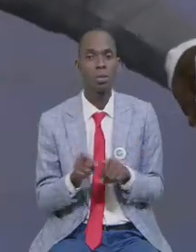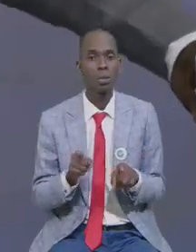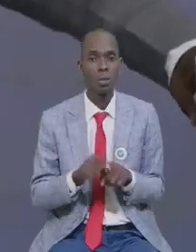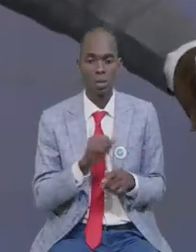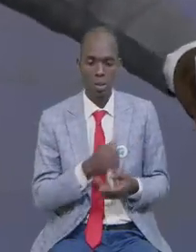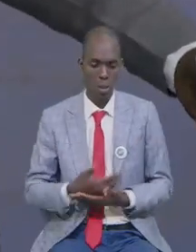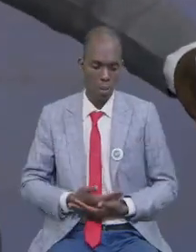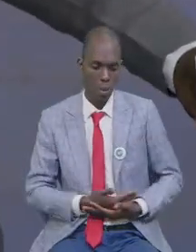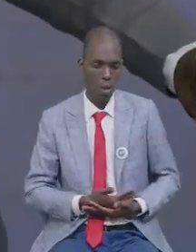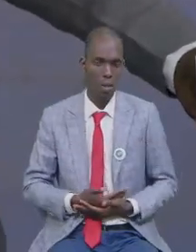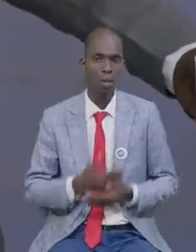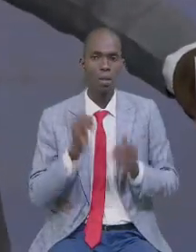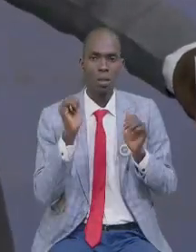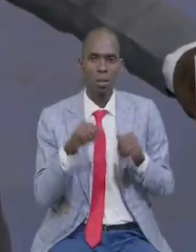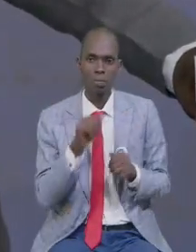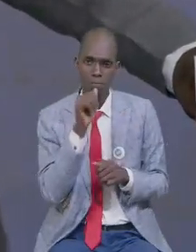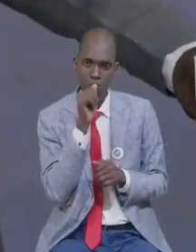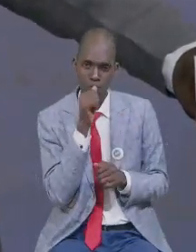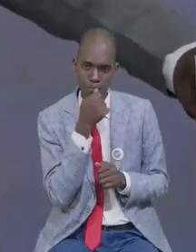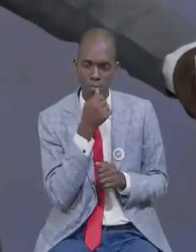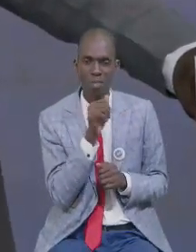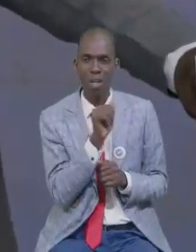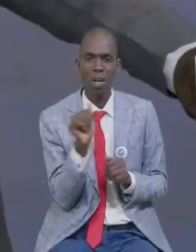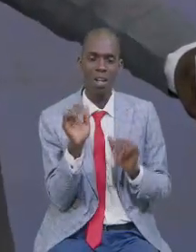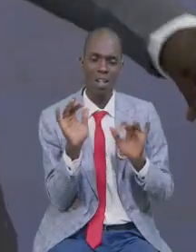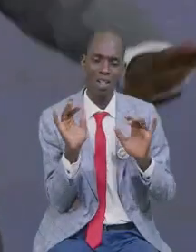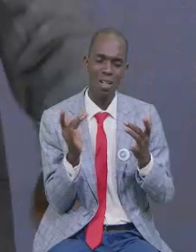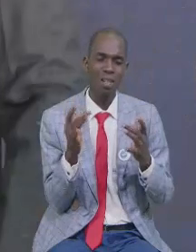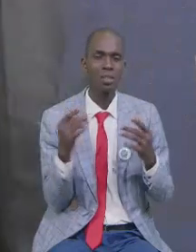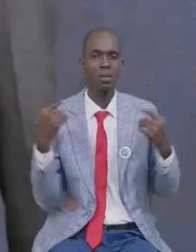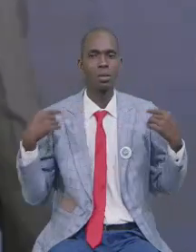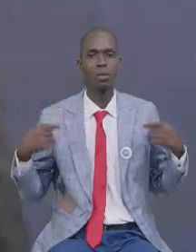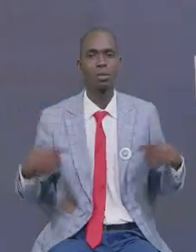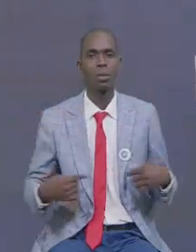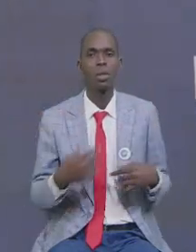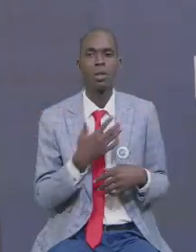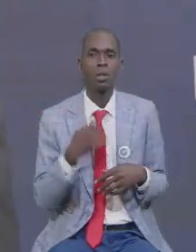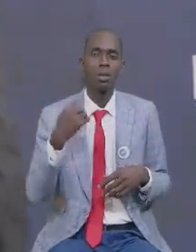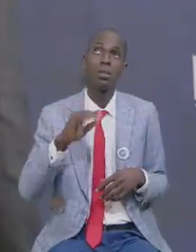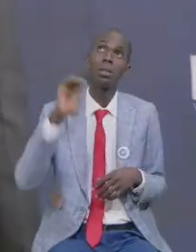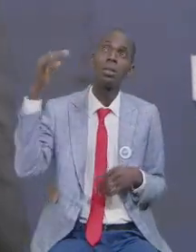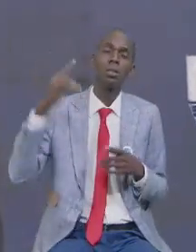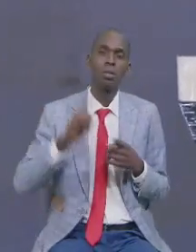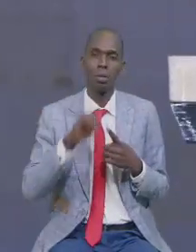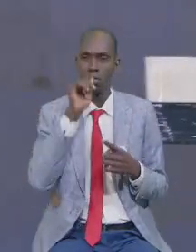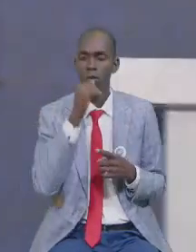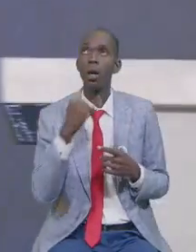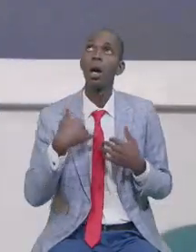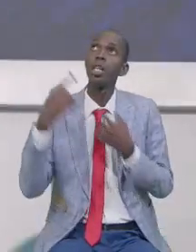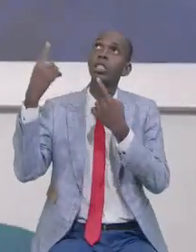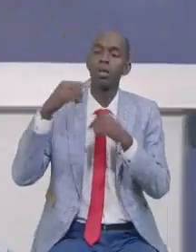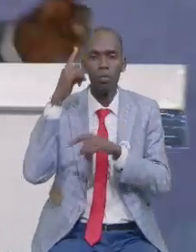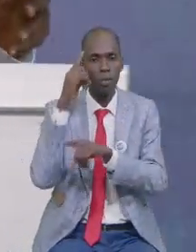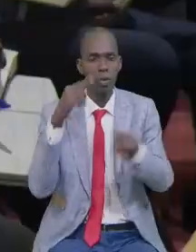can endure a light affliction. And the grace to endure has come to